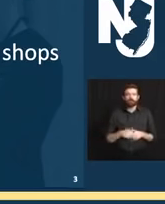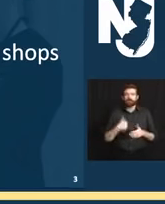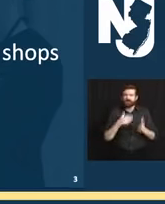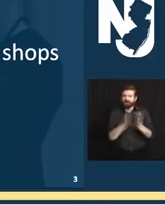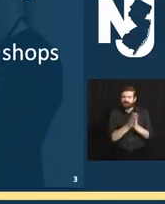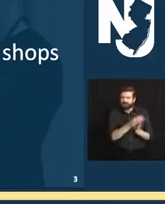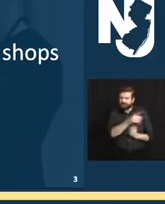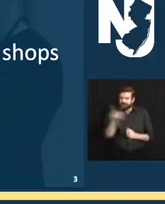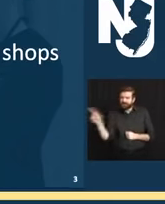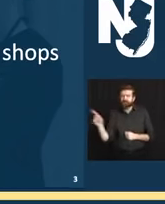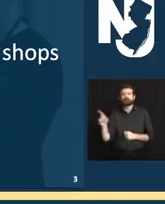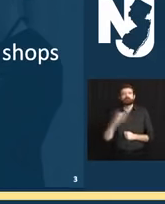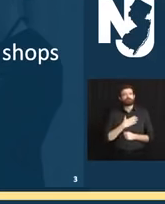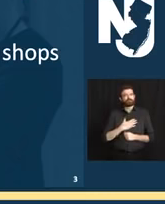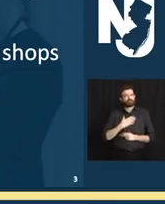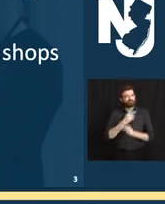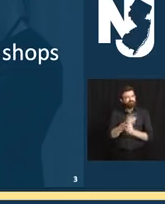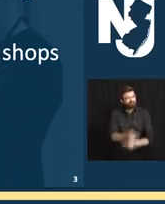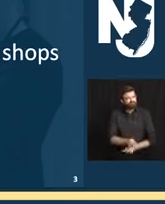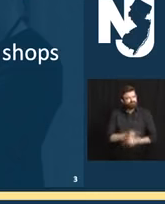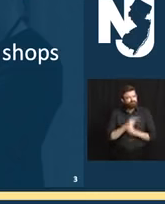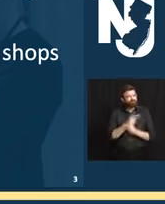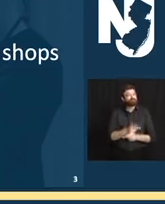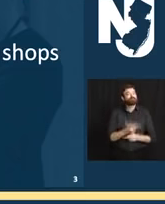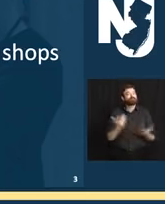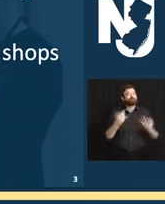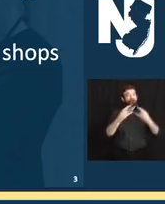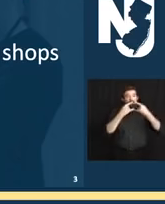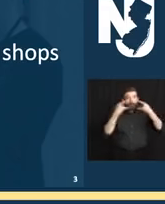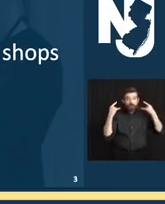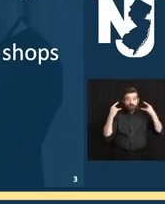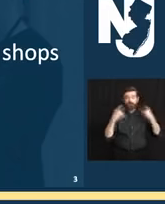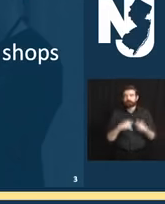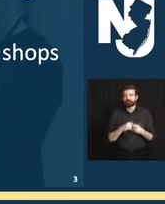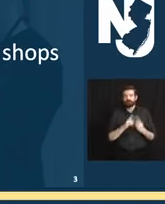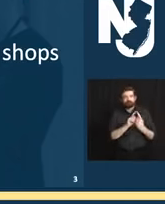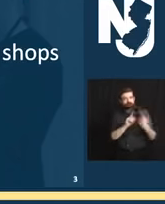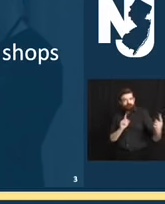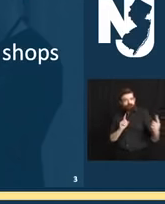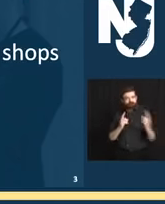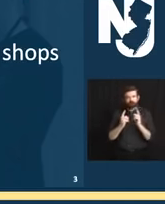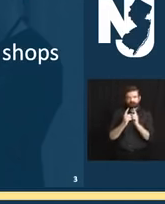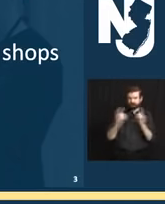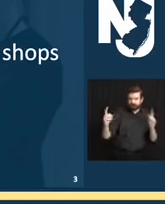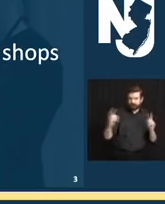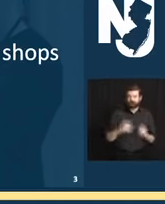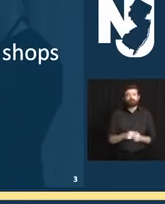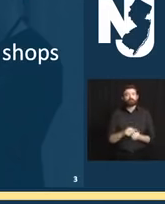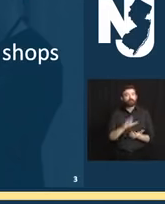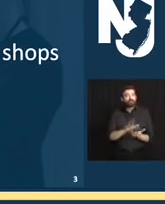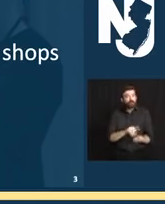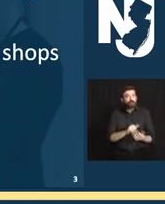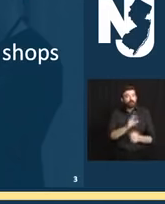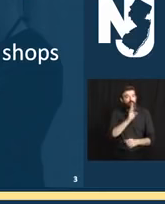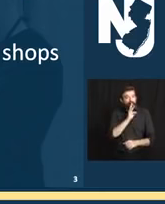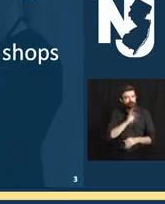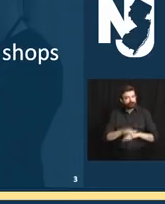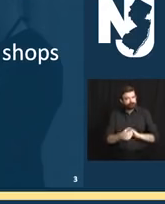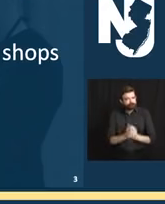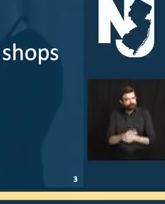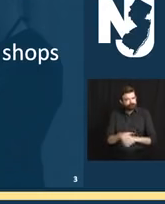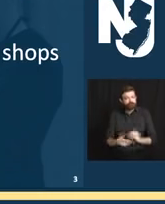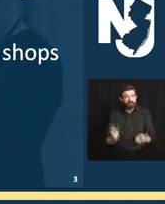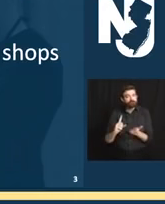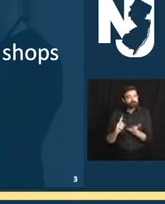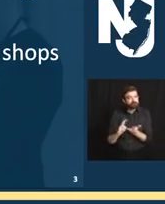social distance. Continue to wash your hands with soap and water or use hand sanitizer. Let's keep our common sense for the common good, as I